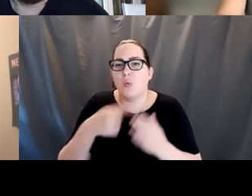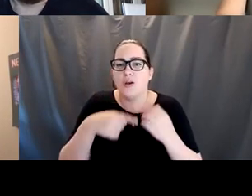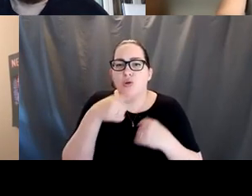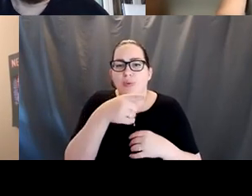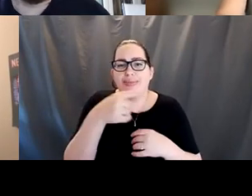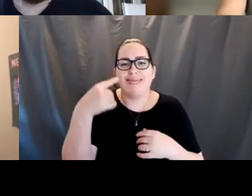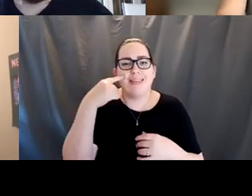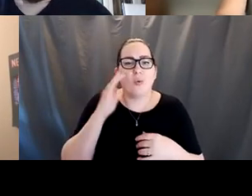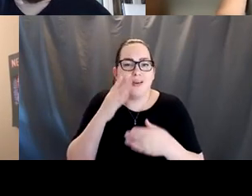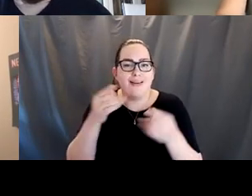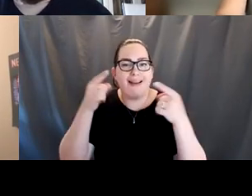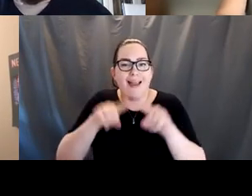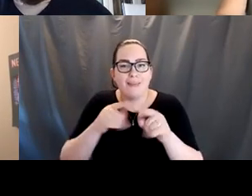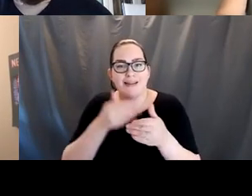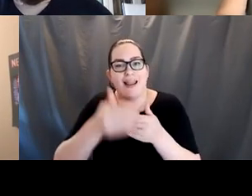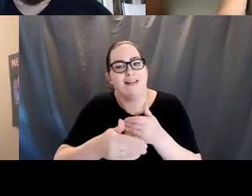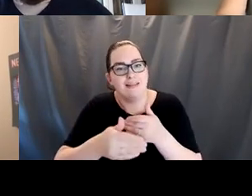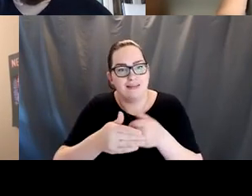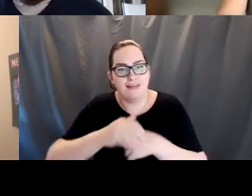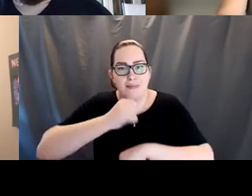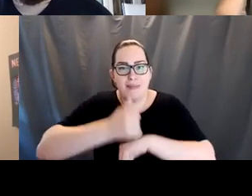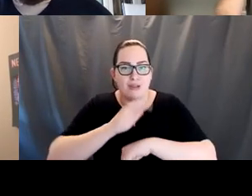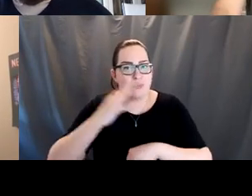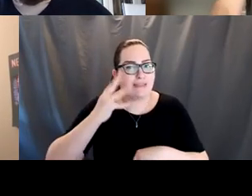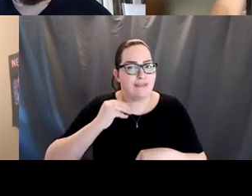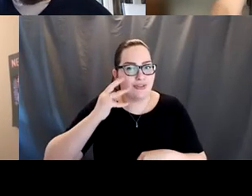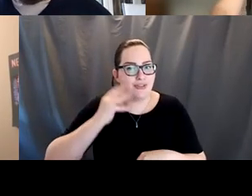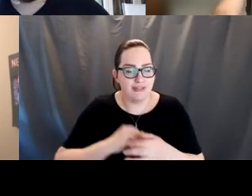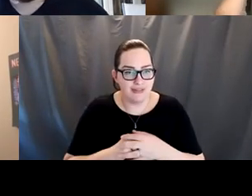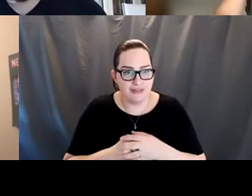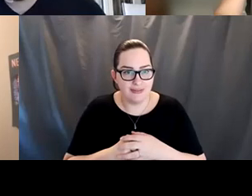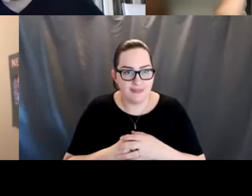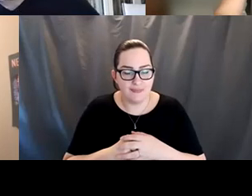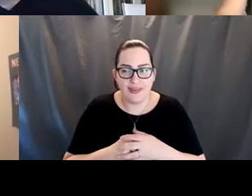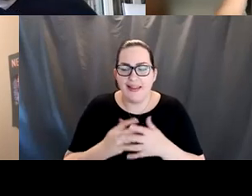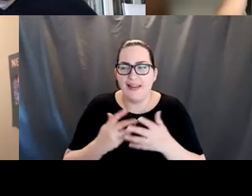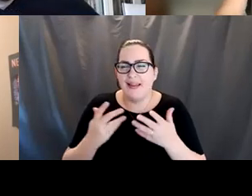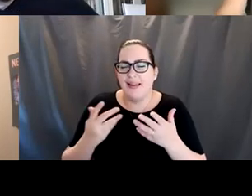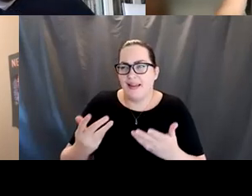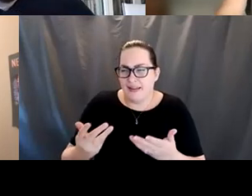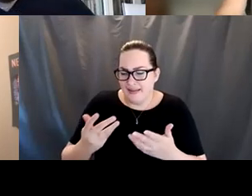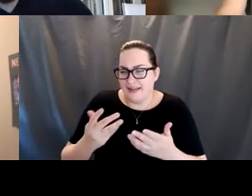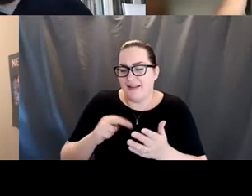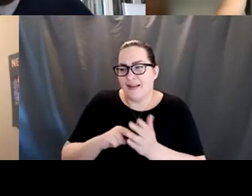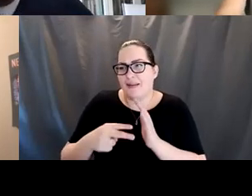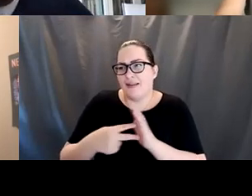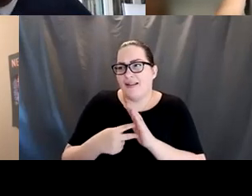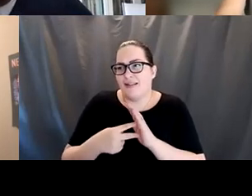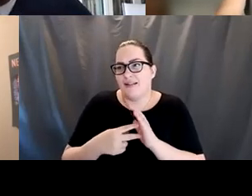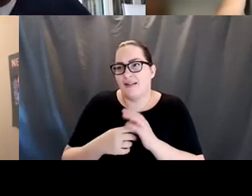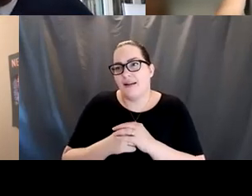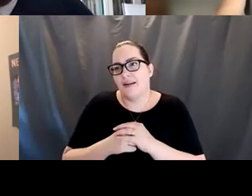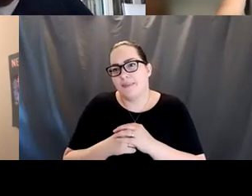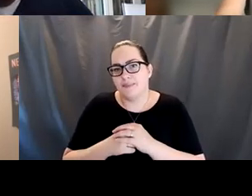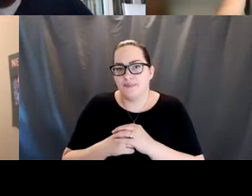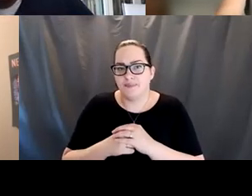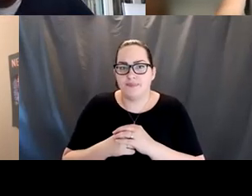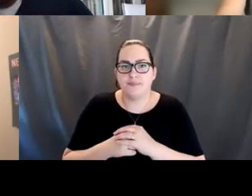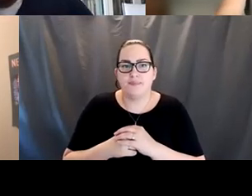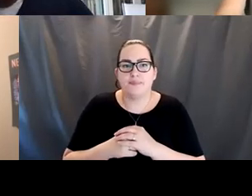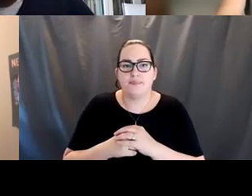is disguised as news, so it's just opinion, that the lines are being so crossed, and I feel like it's